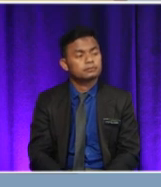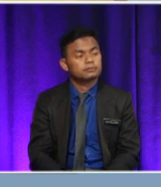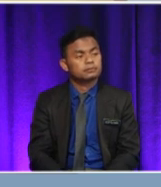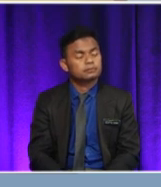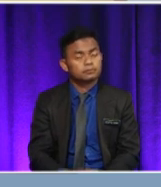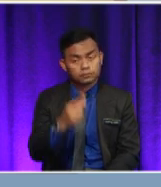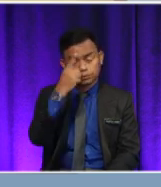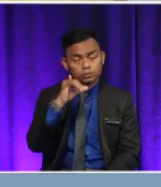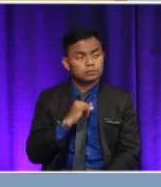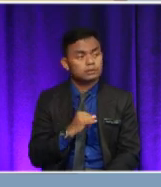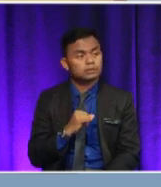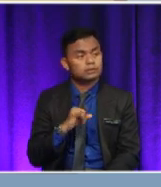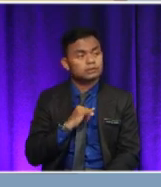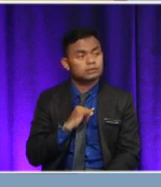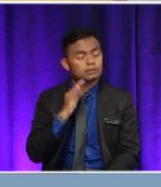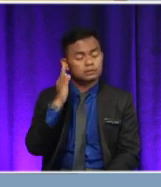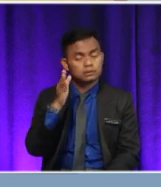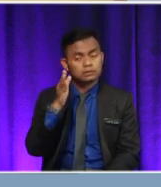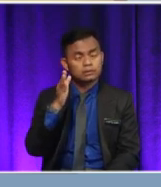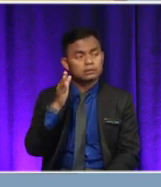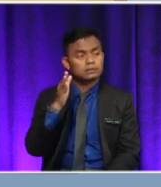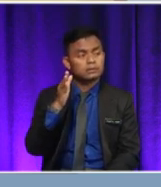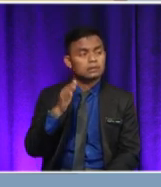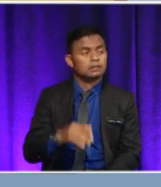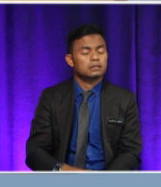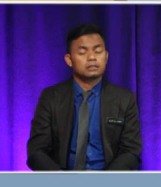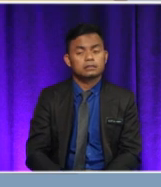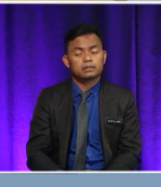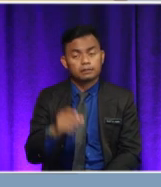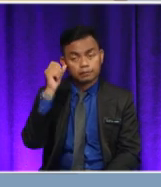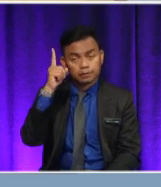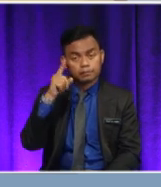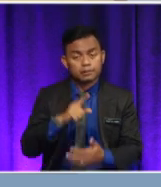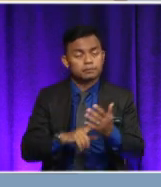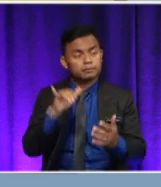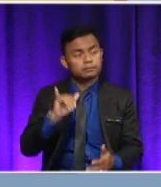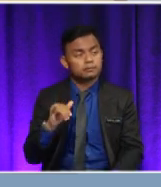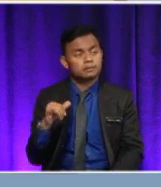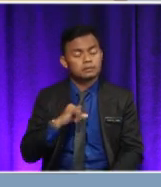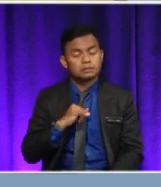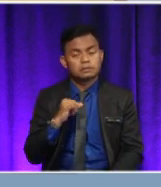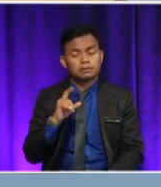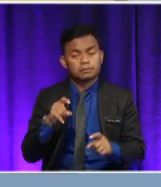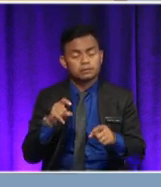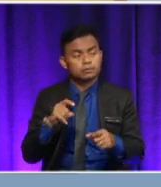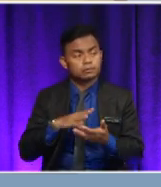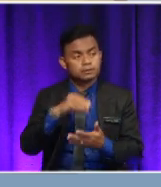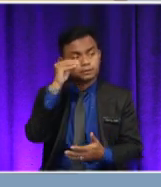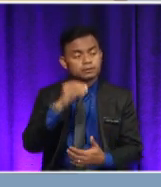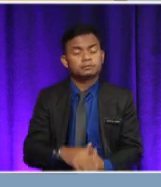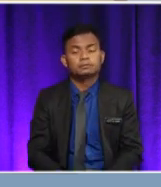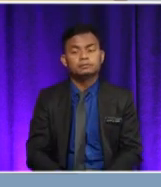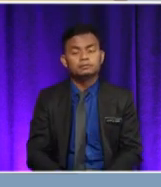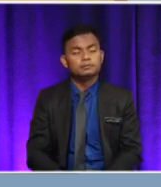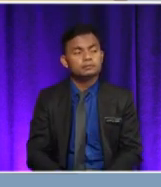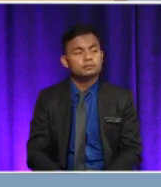For me, I will make sure to understand the paragraph or text that's bound. And if I don't understand the text, I will ask my teacher or